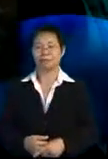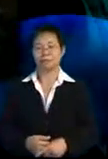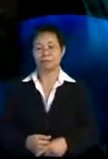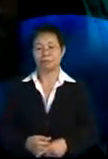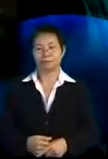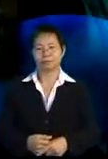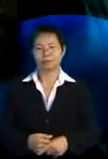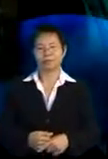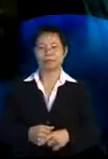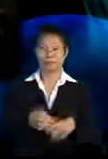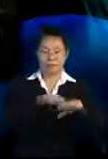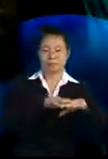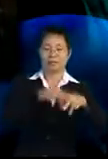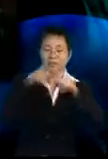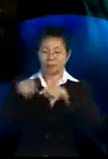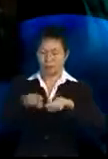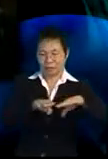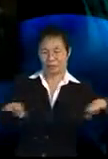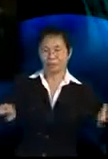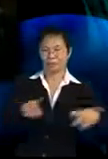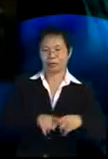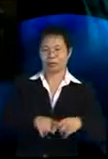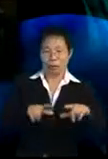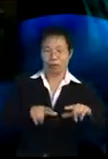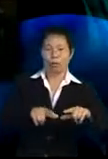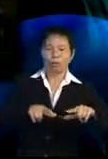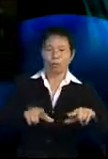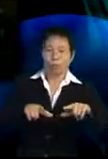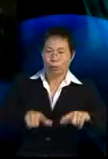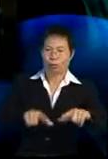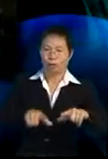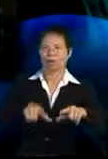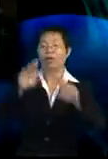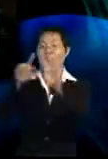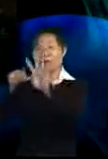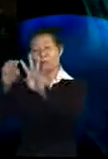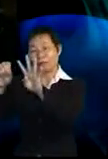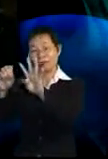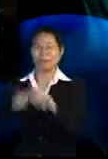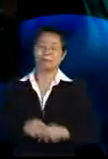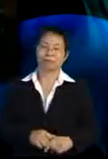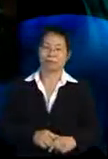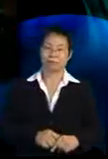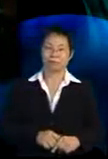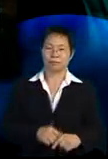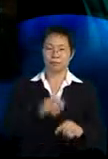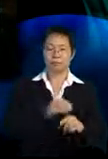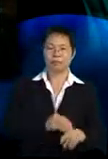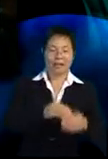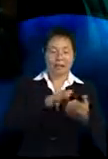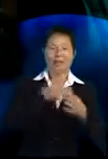Types of surface. Wooden surface. Magnitude of friction, 4 Newton. Glass